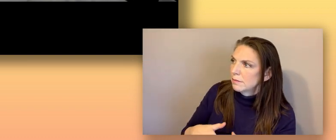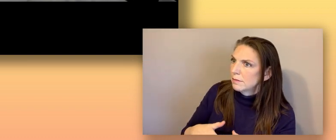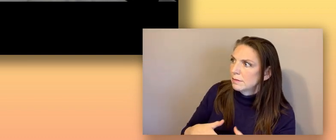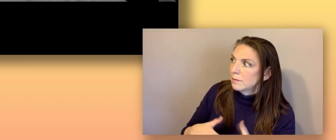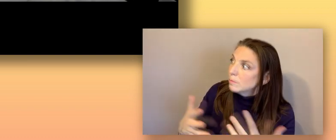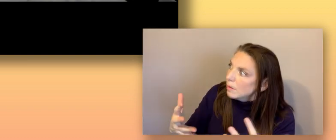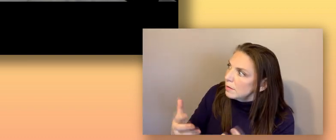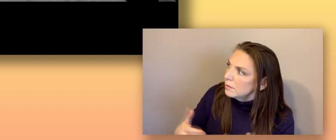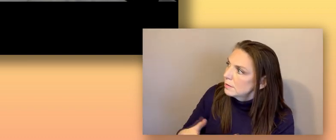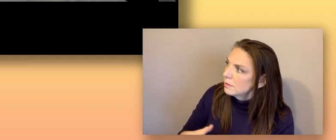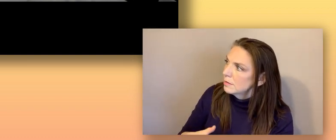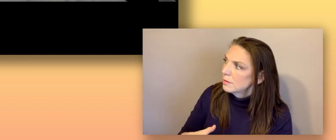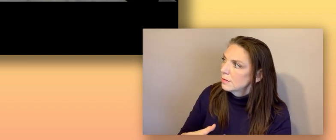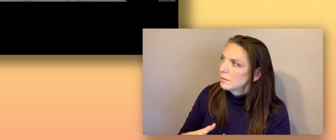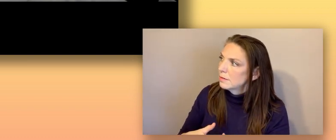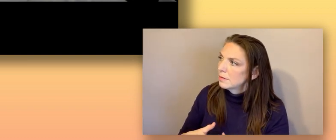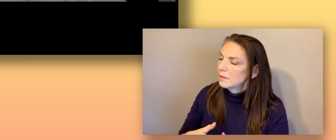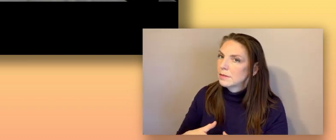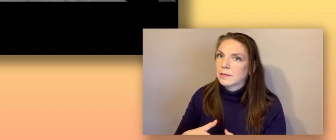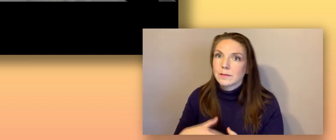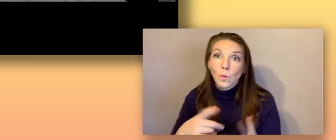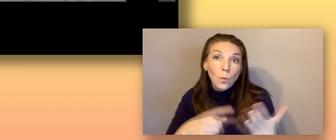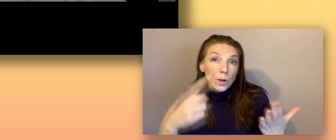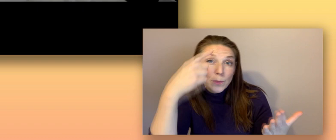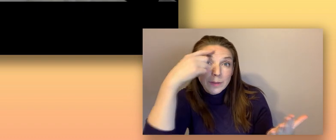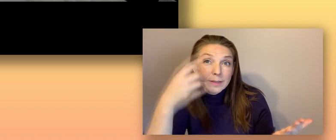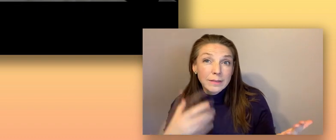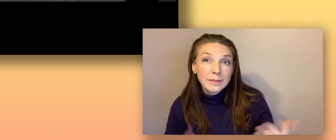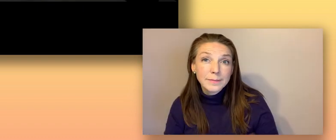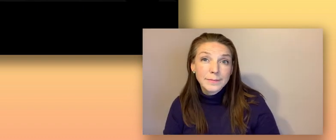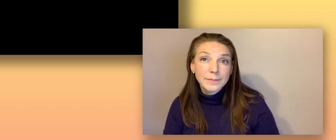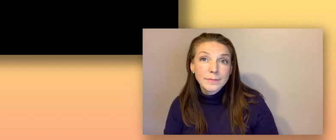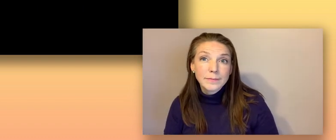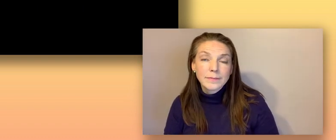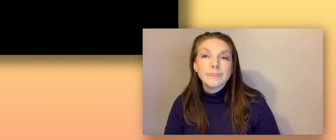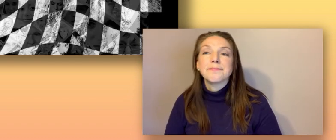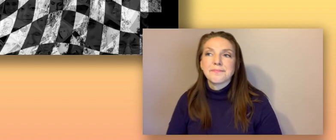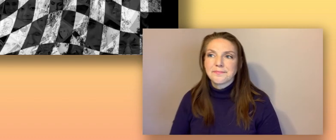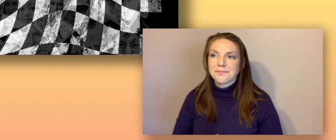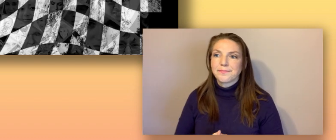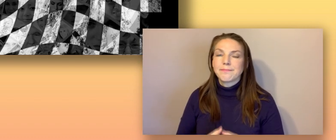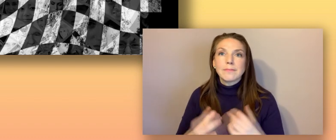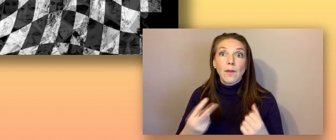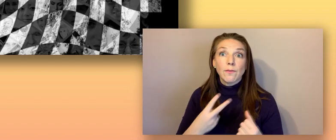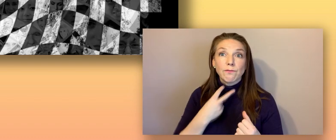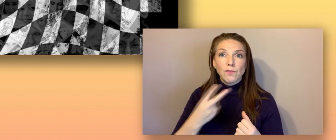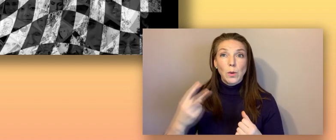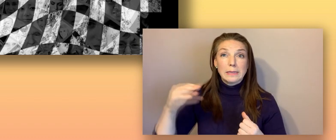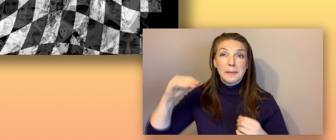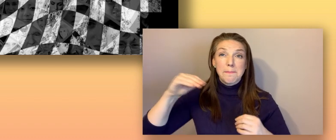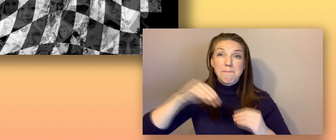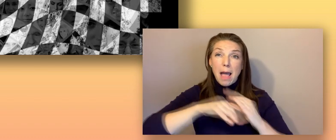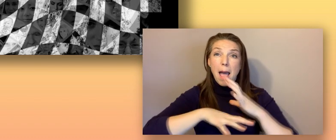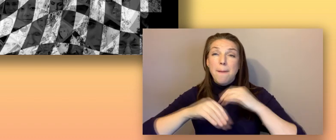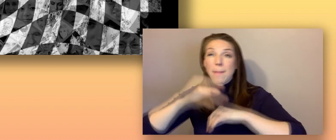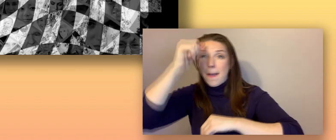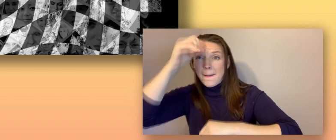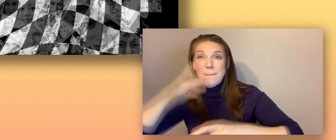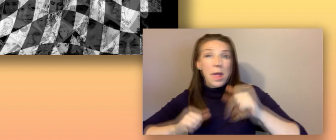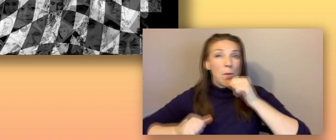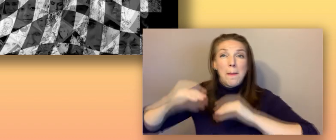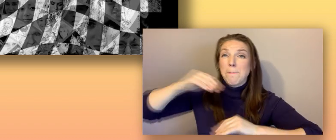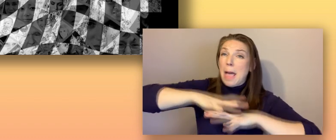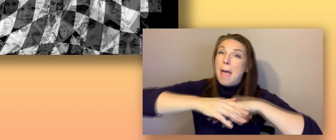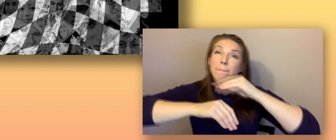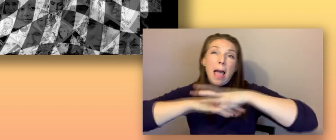What's the cost? What do you think? You are a burden. A burden. Not Be a burden. Be a burden. Being